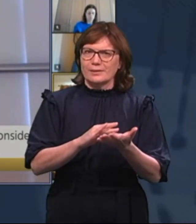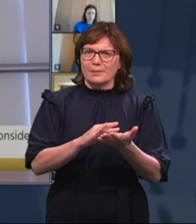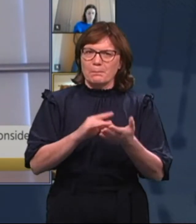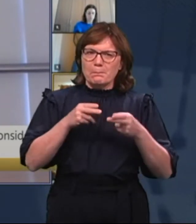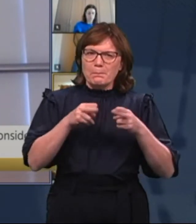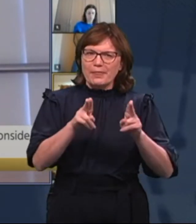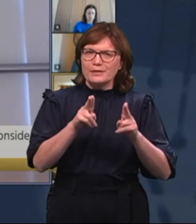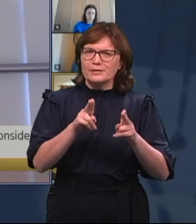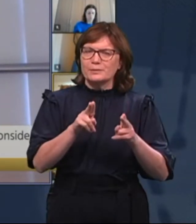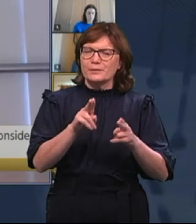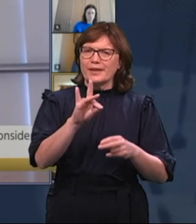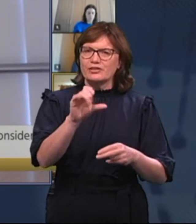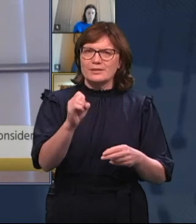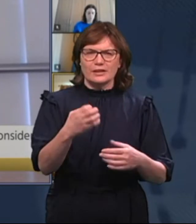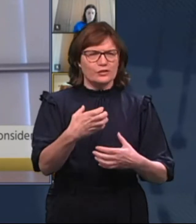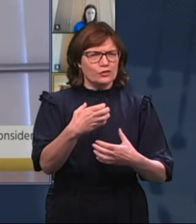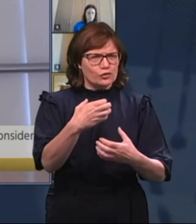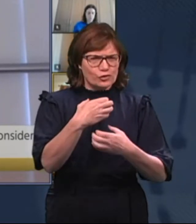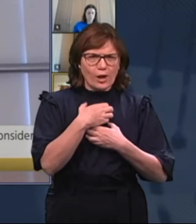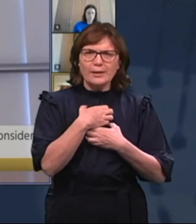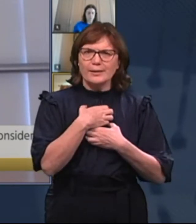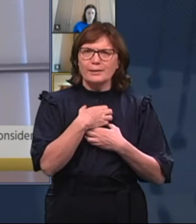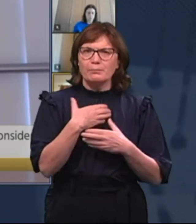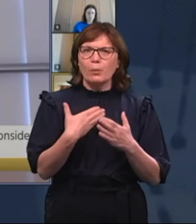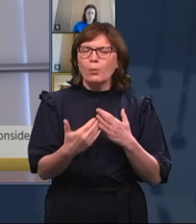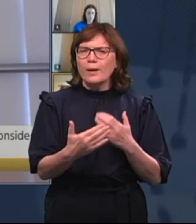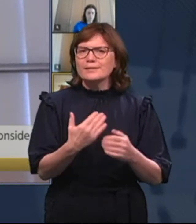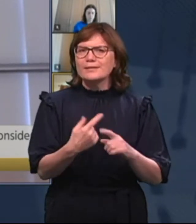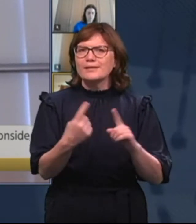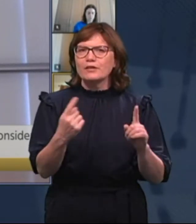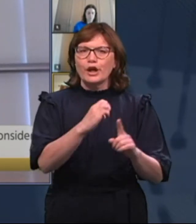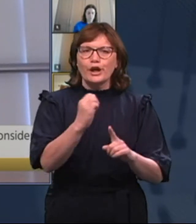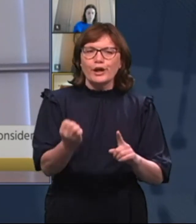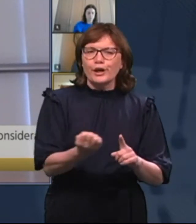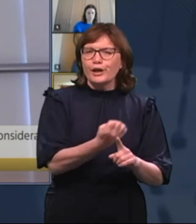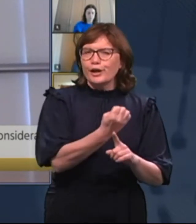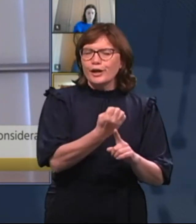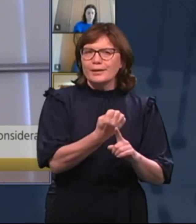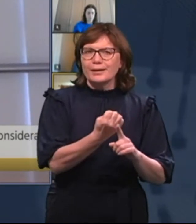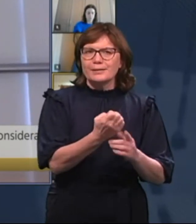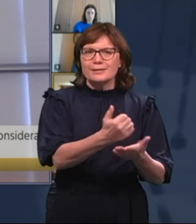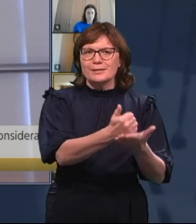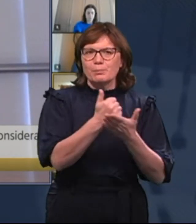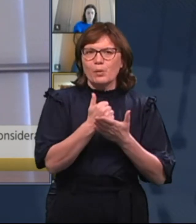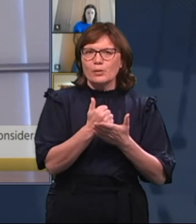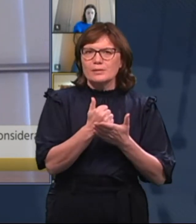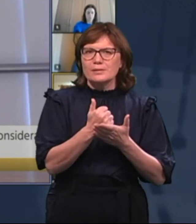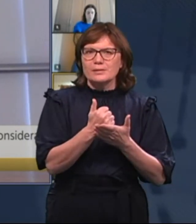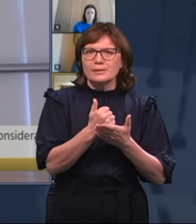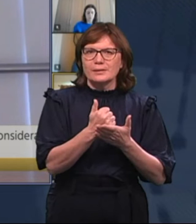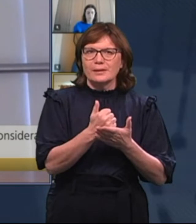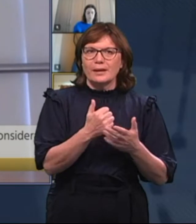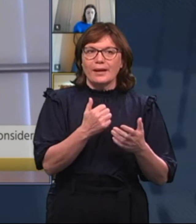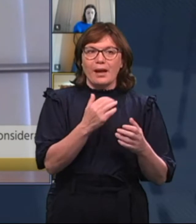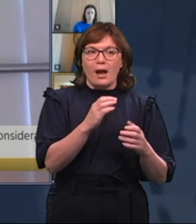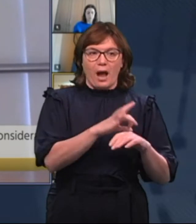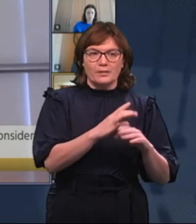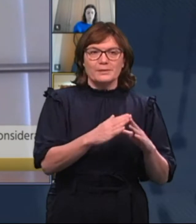truly shocking. But can you elaborate on the difference that early interventions and supports at home would have made to you and your